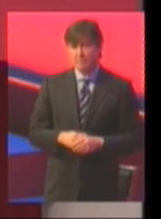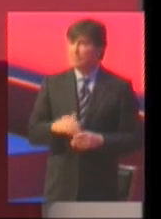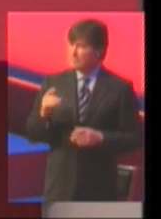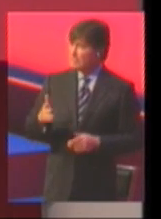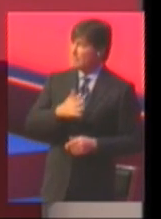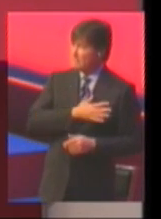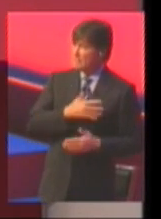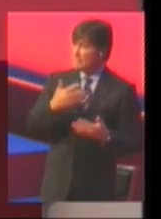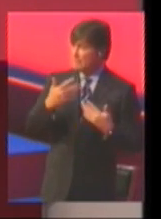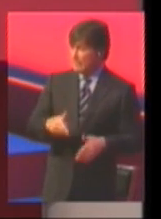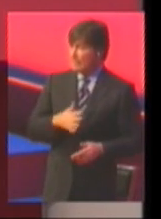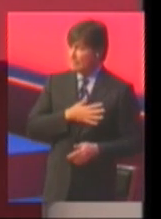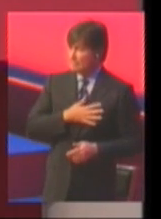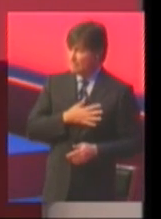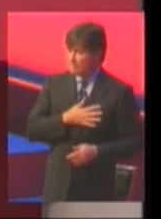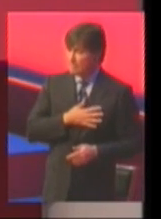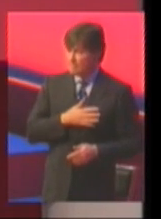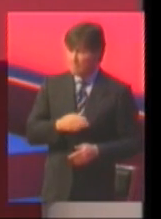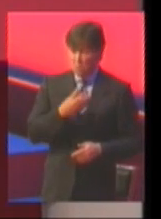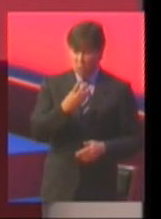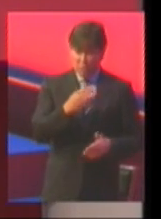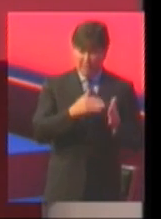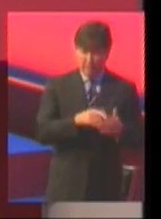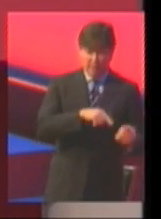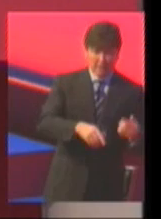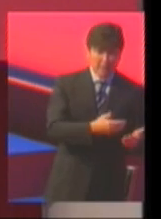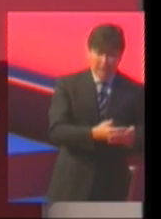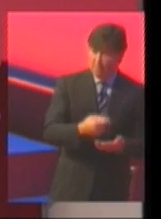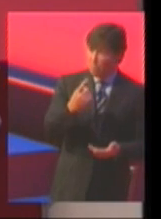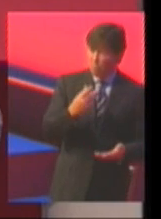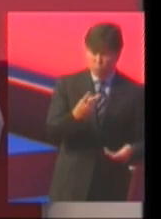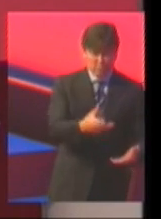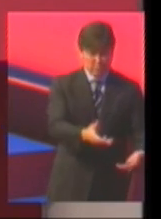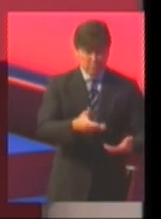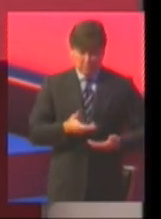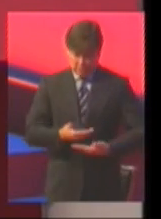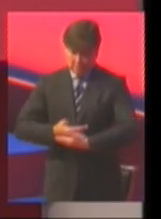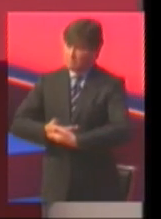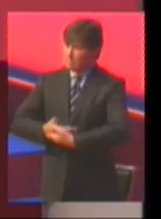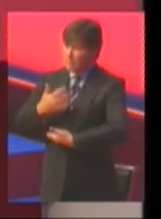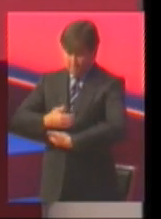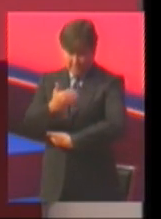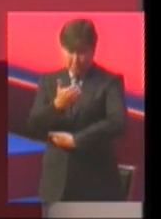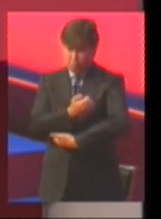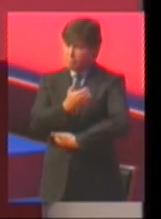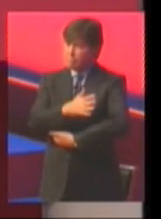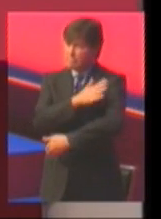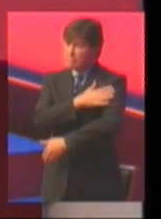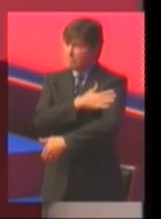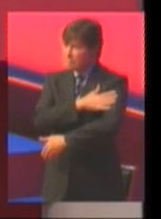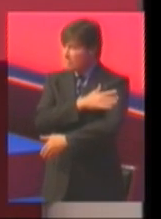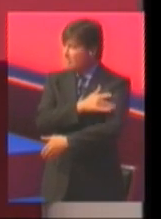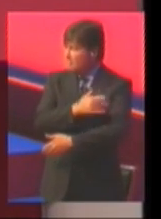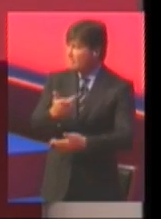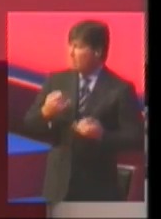have held in my arms some of the 3 million babies who last year we inoculated from preventable diseases because of the